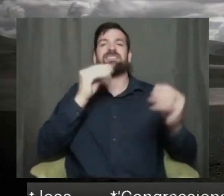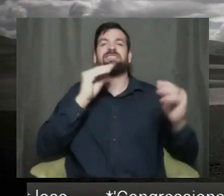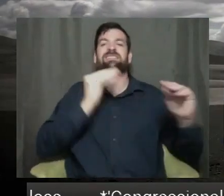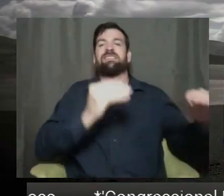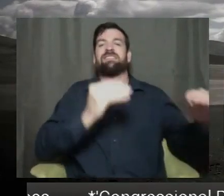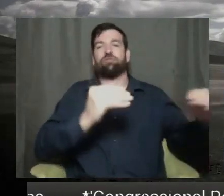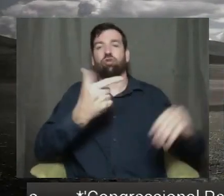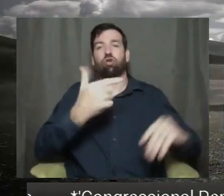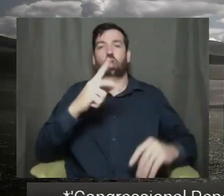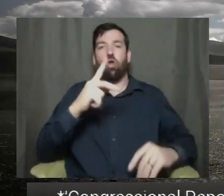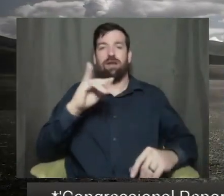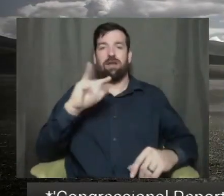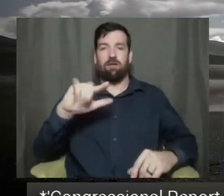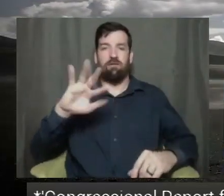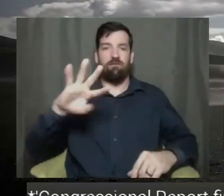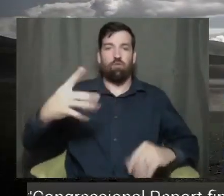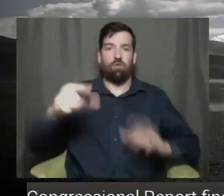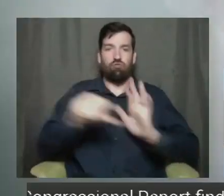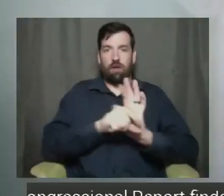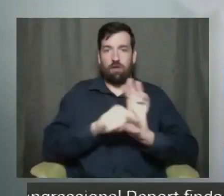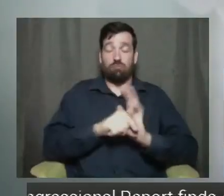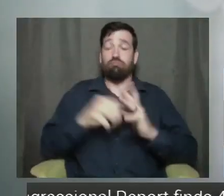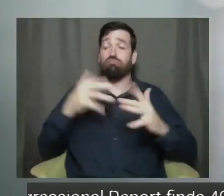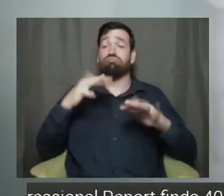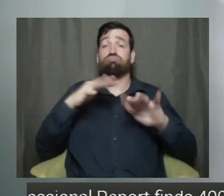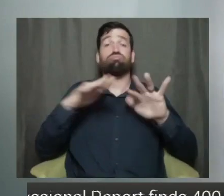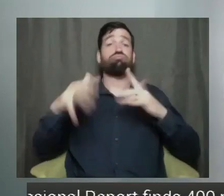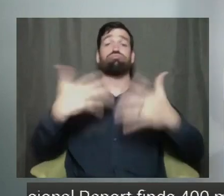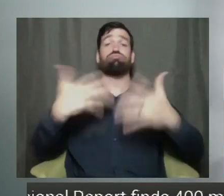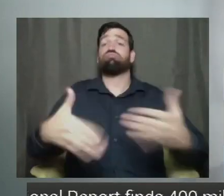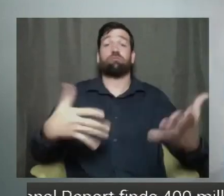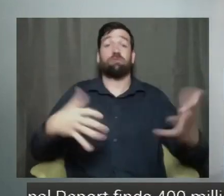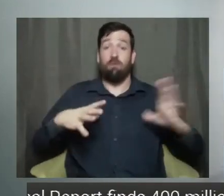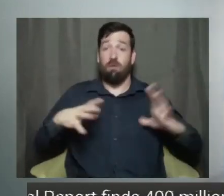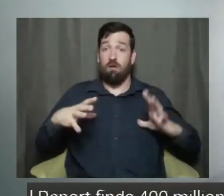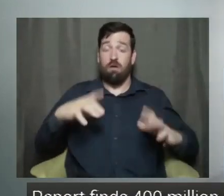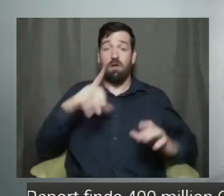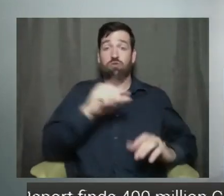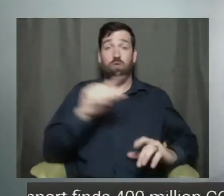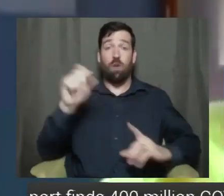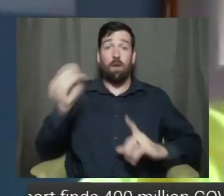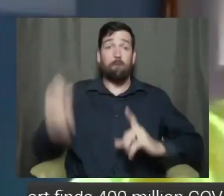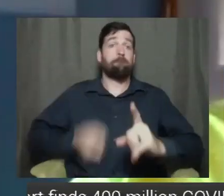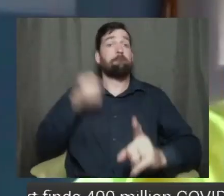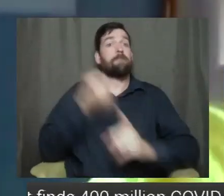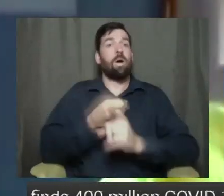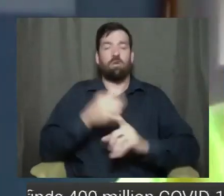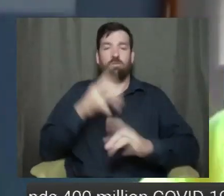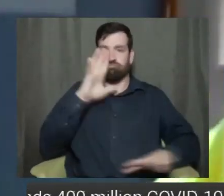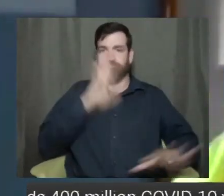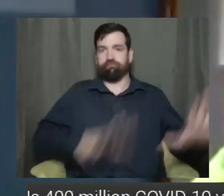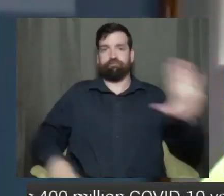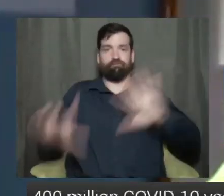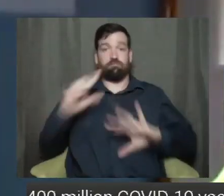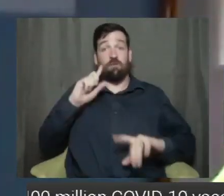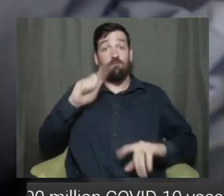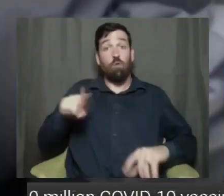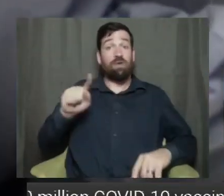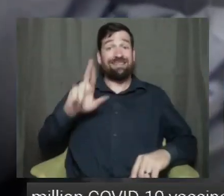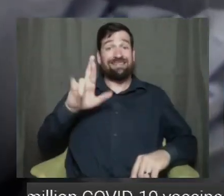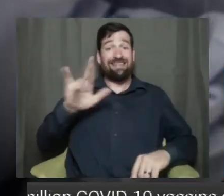went on, life was going relatively smoothly. Then 2020 hit, a doozy for all of us, but for Terry it also